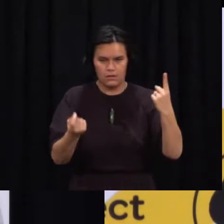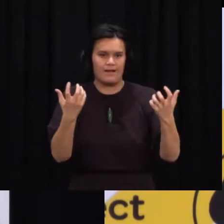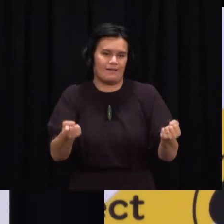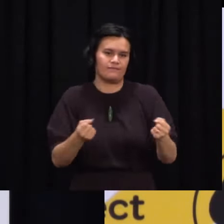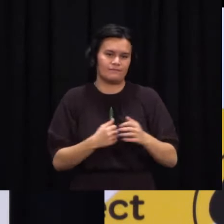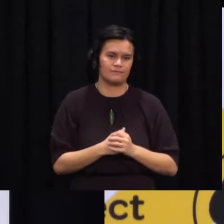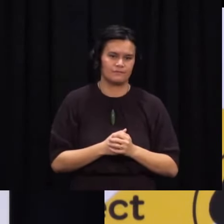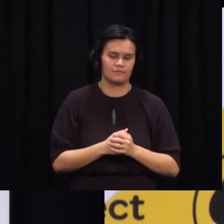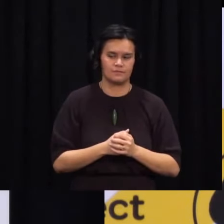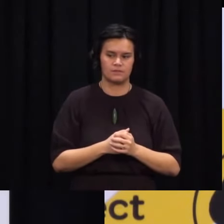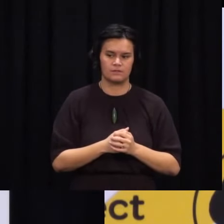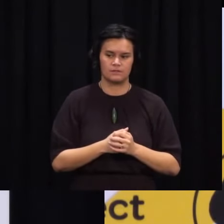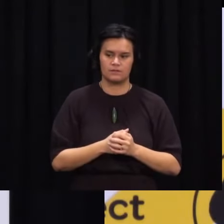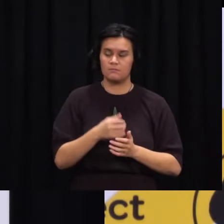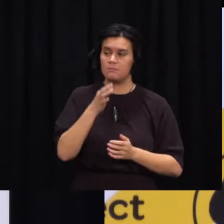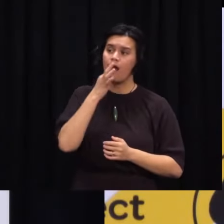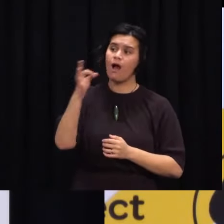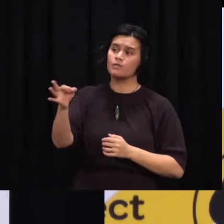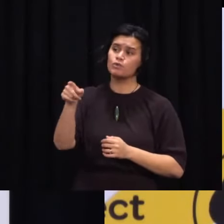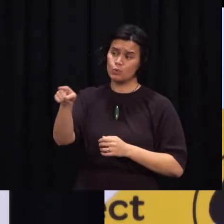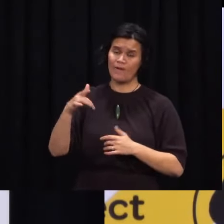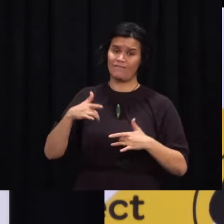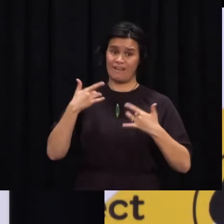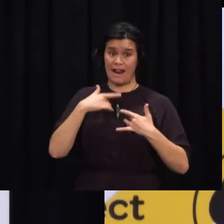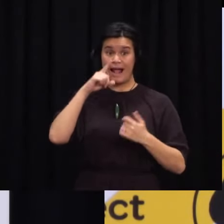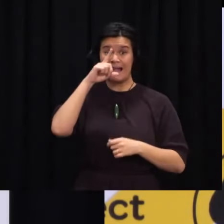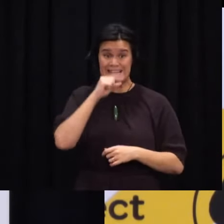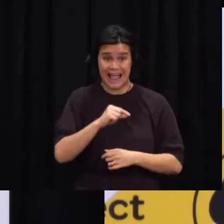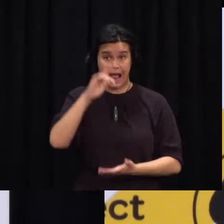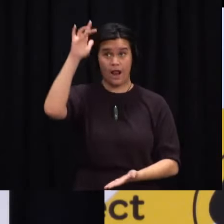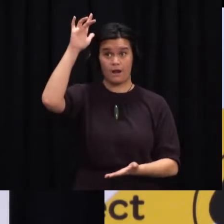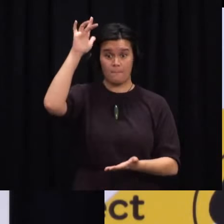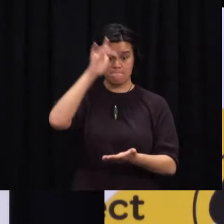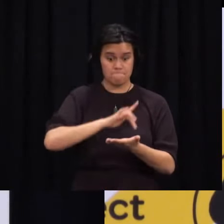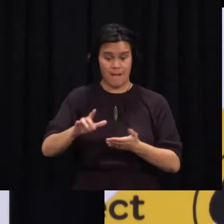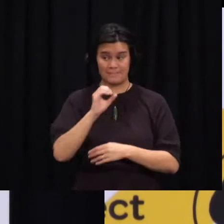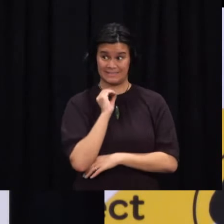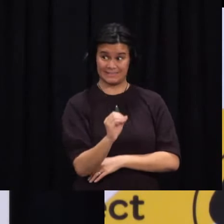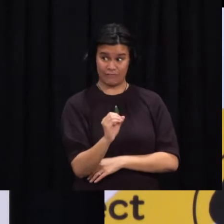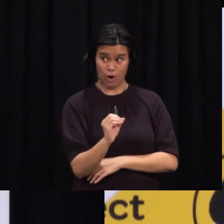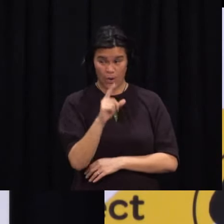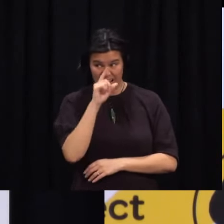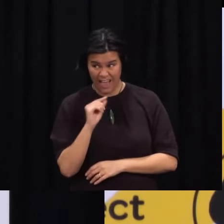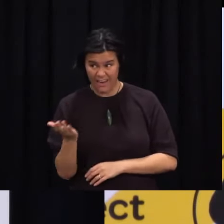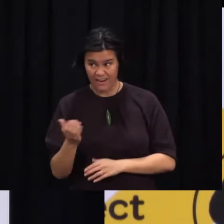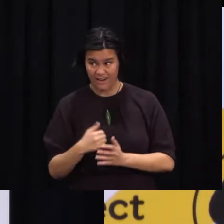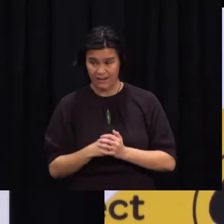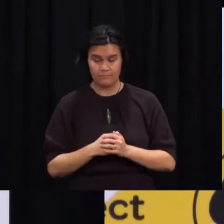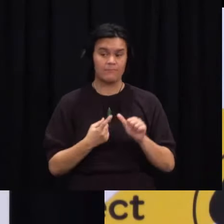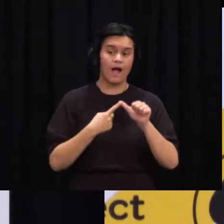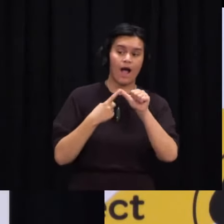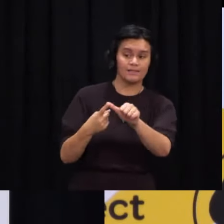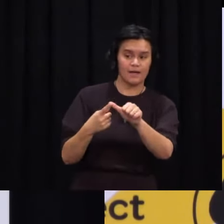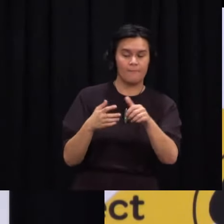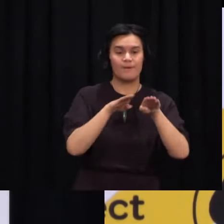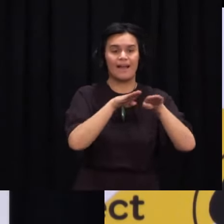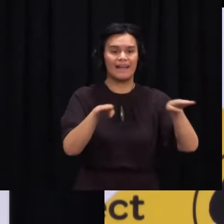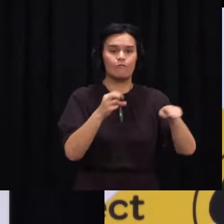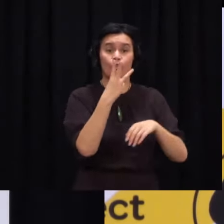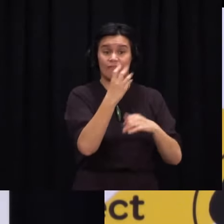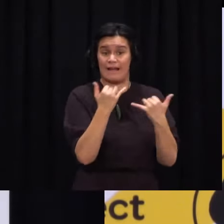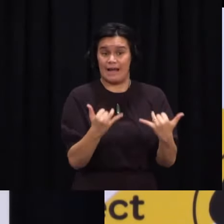think you can get to 0 cases again, and is that still your goal? Yeah, well, we are in level 3 because from level 3 we have done that before,